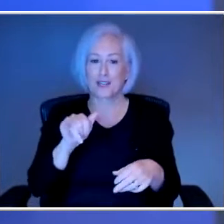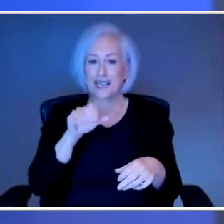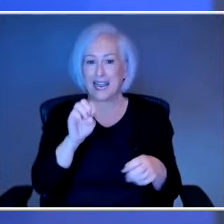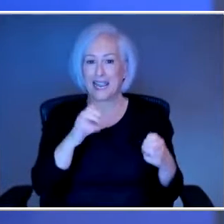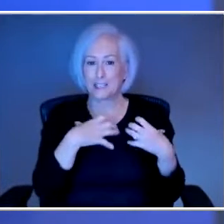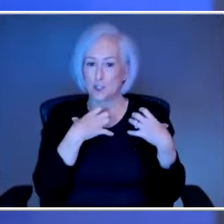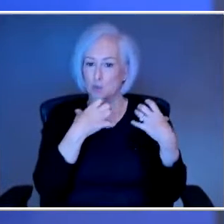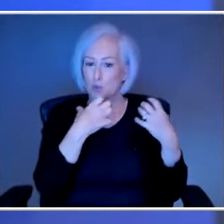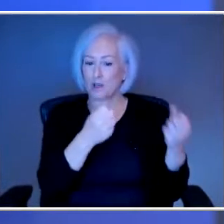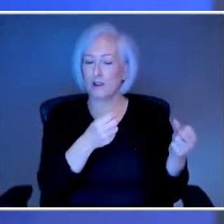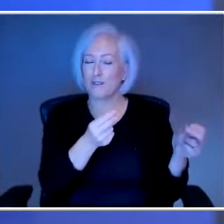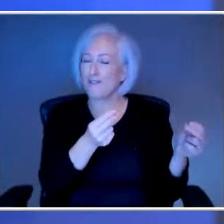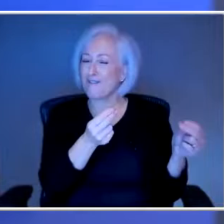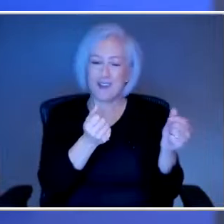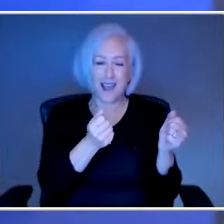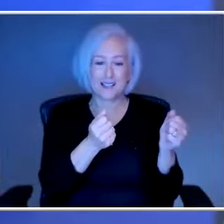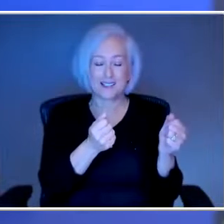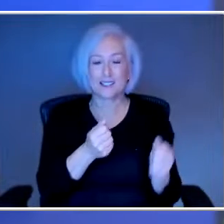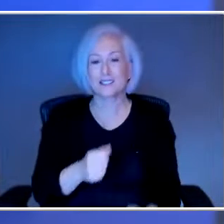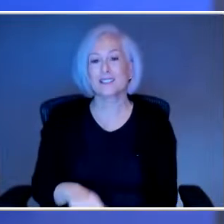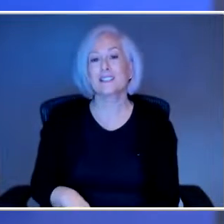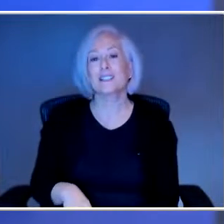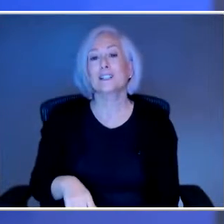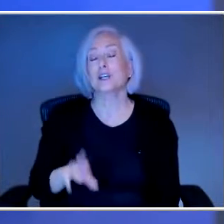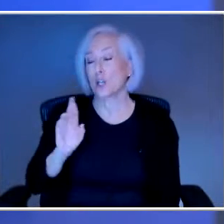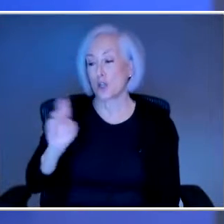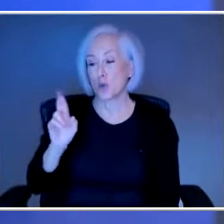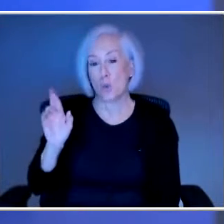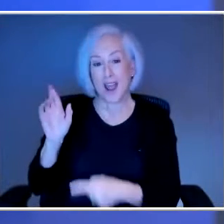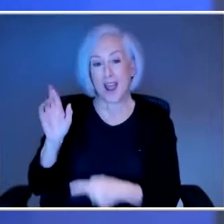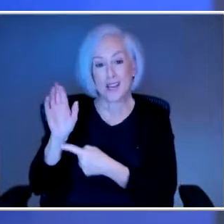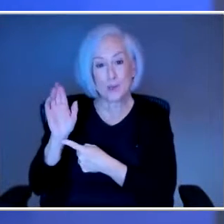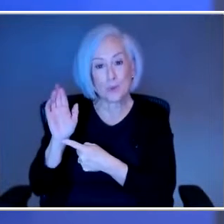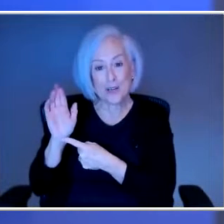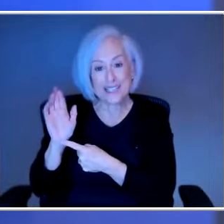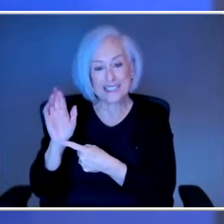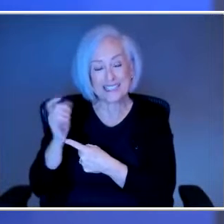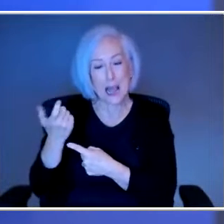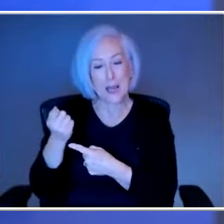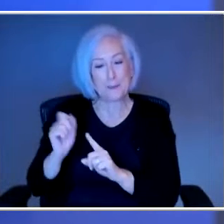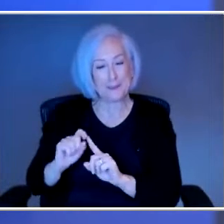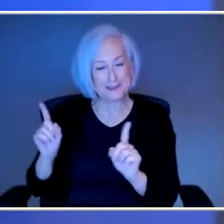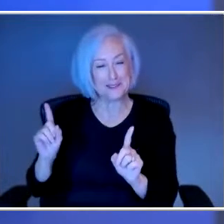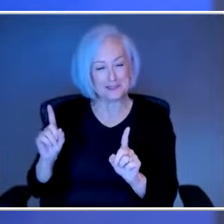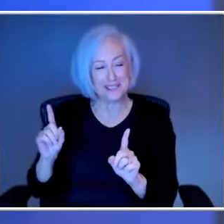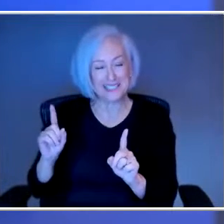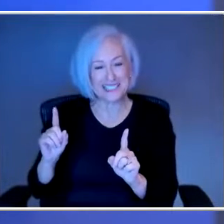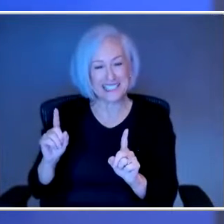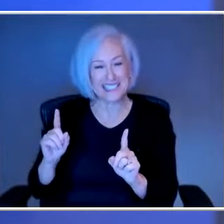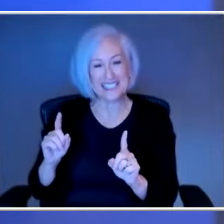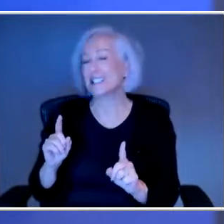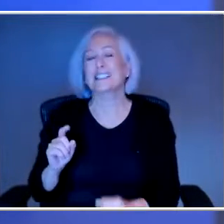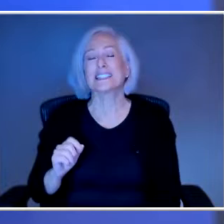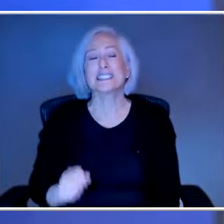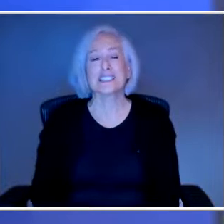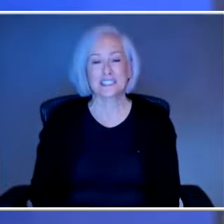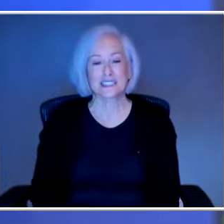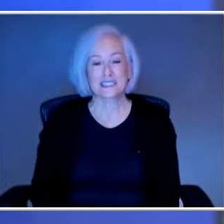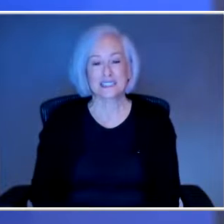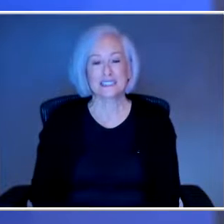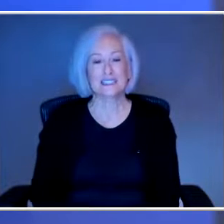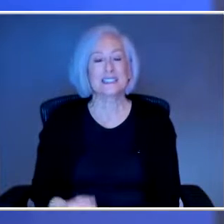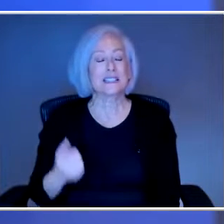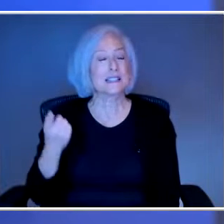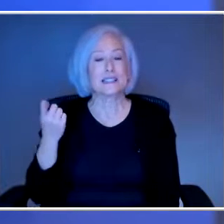quickly. My story on my right wrist is rather different, but it was as